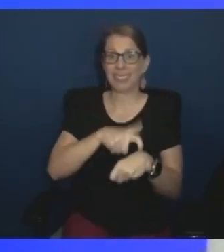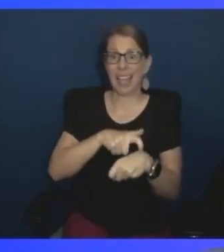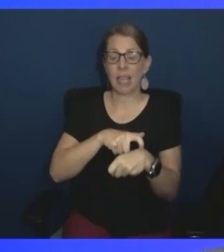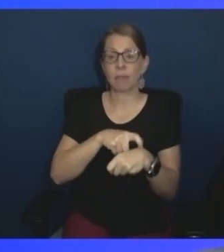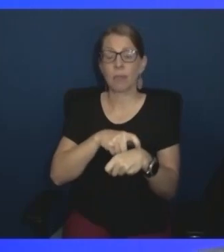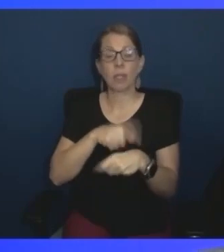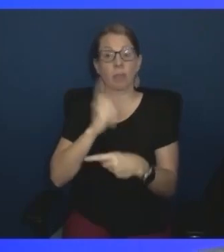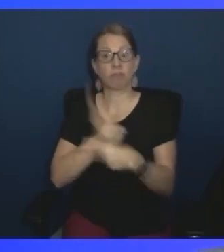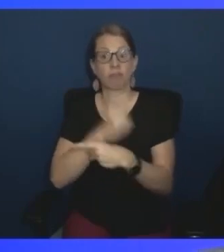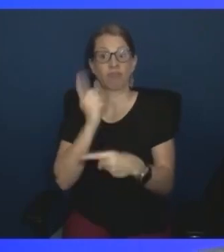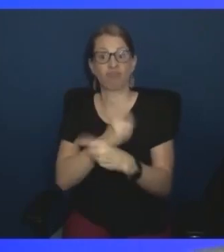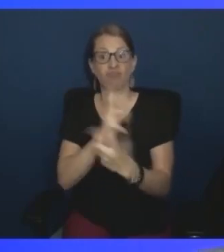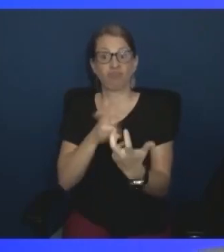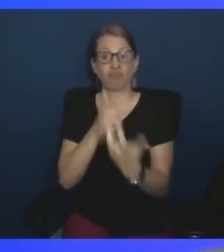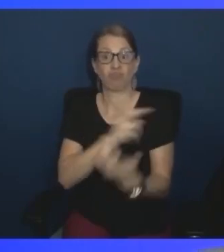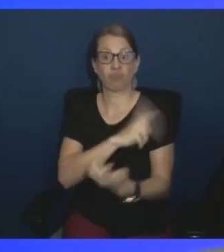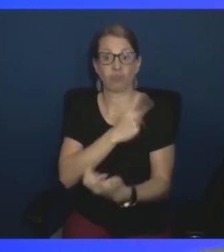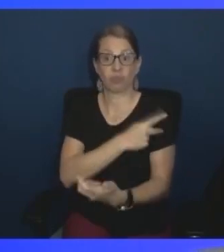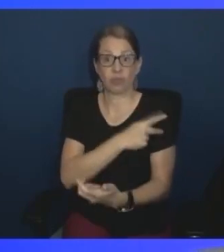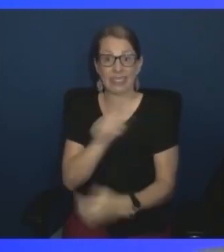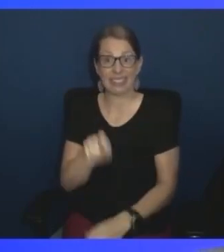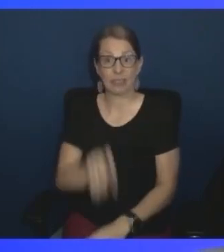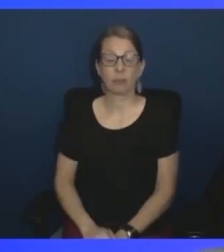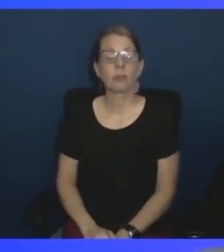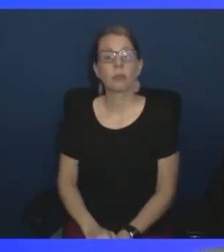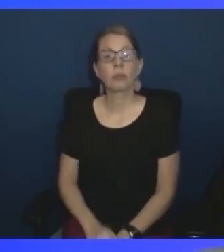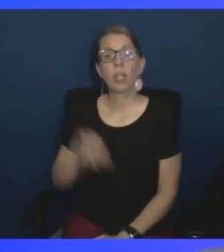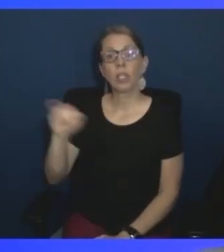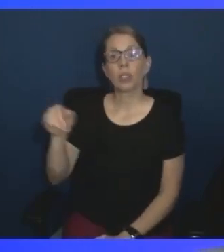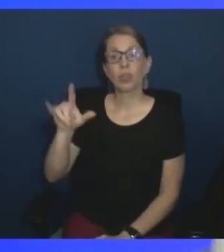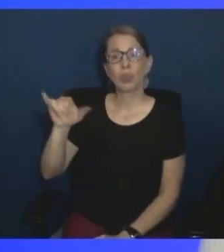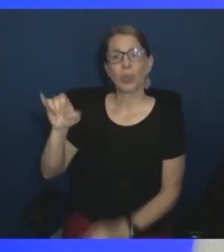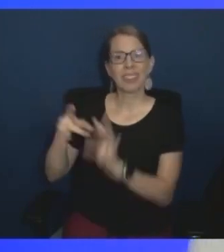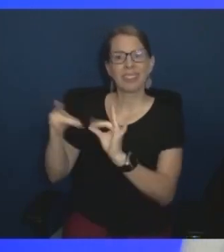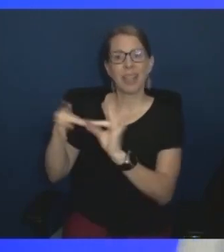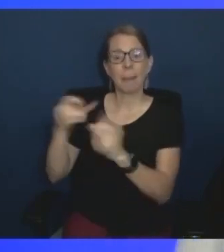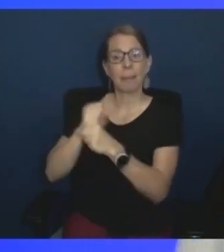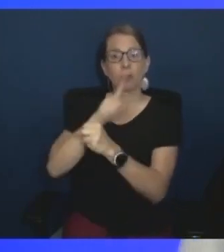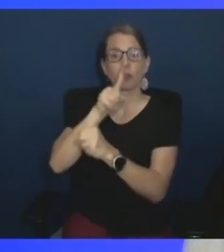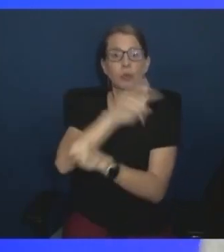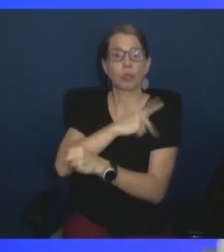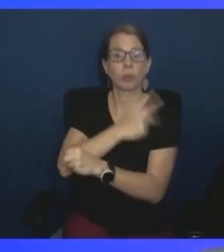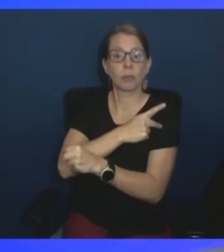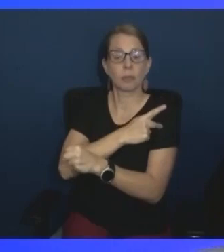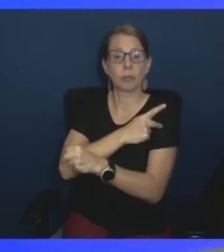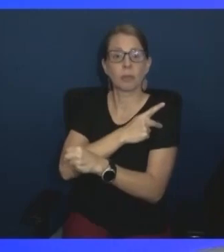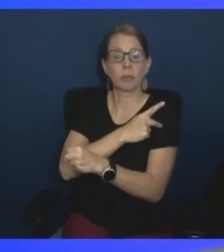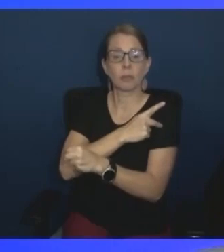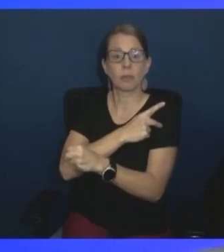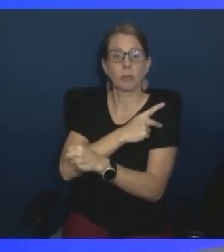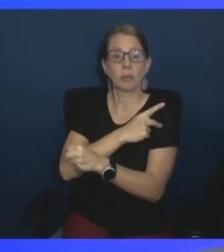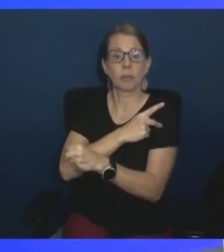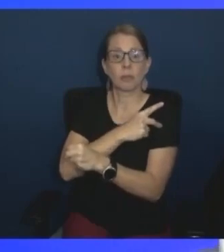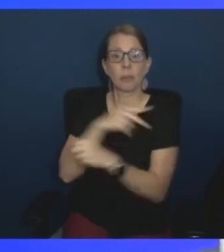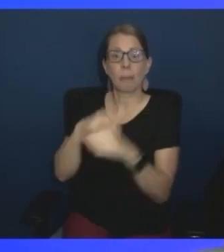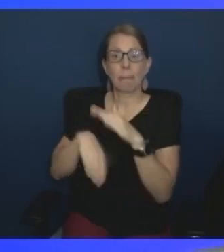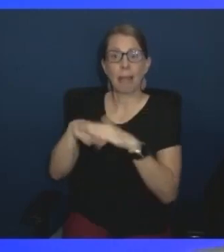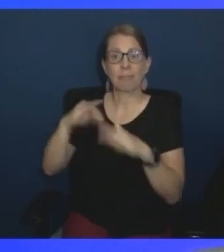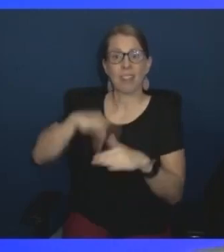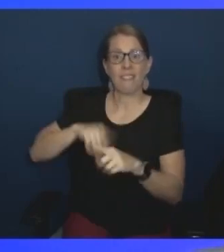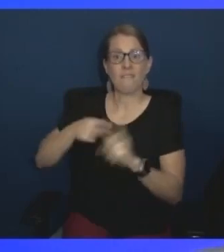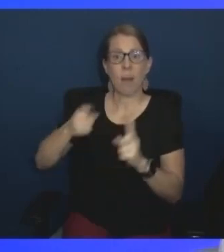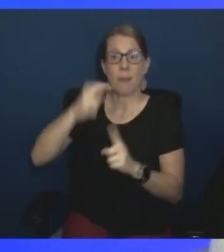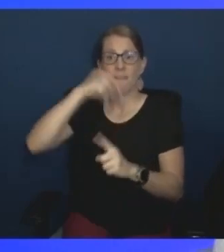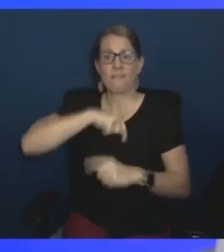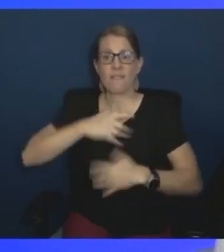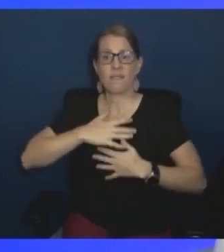stuff that Julie was speaking about is, making sure that patients are getting the maximal benefit from the ventilator.